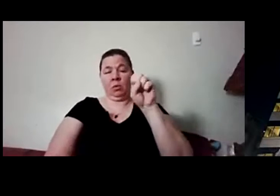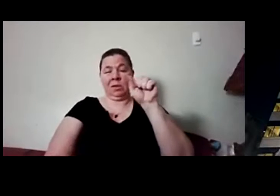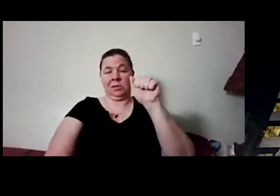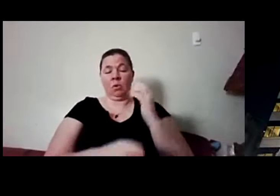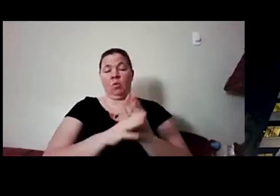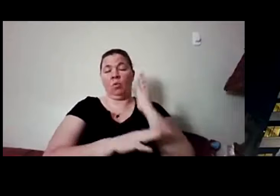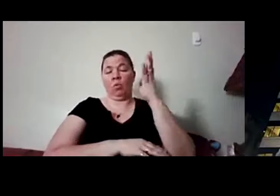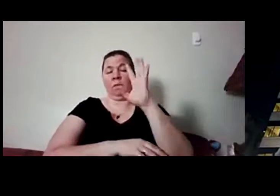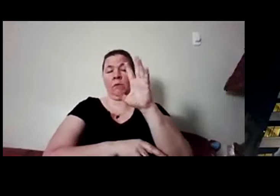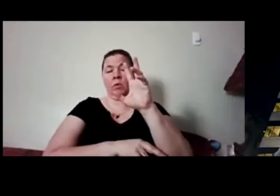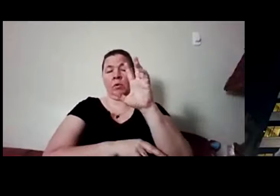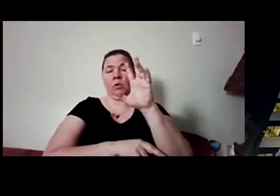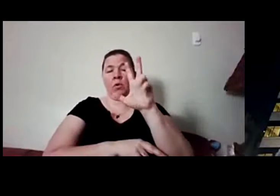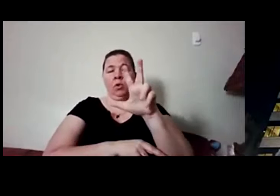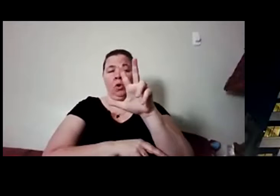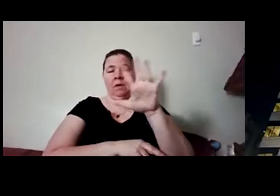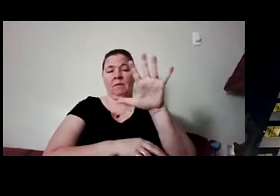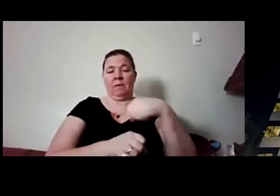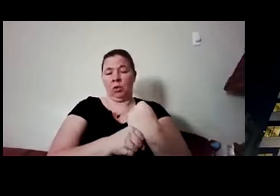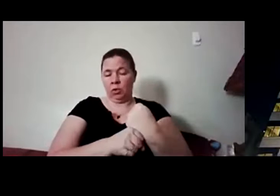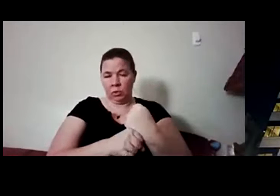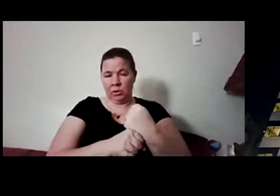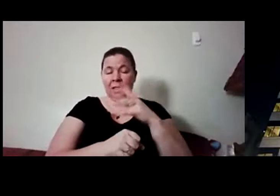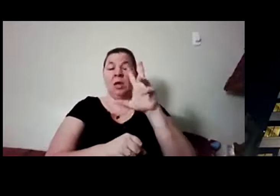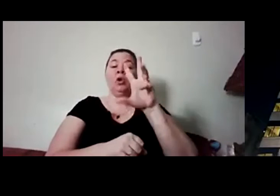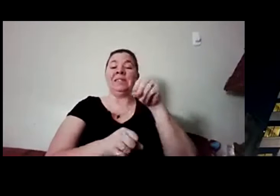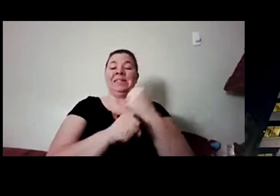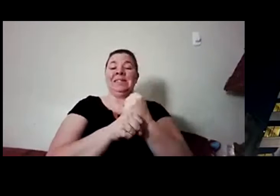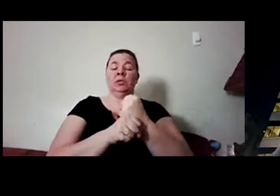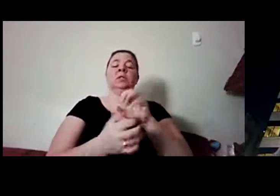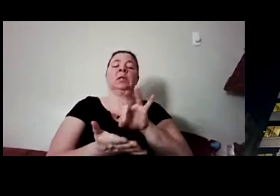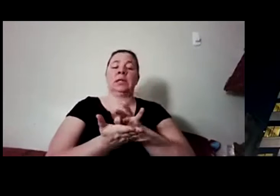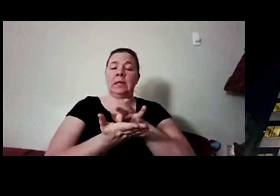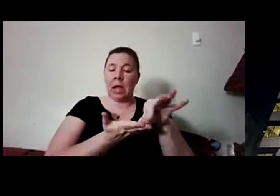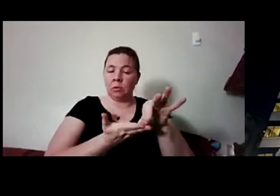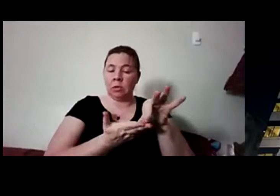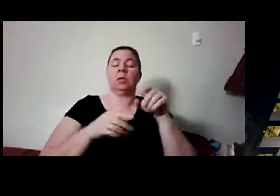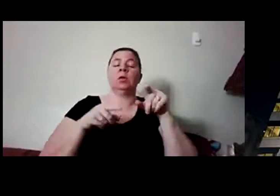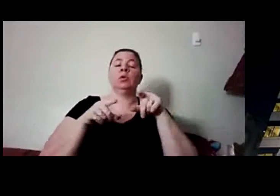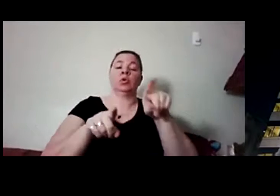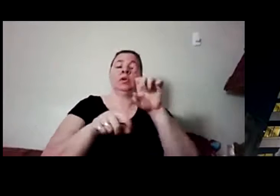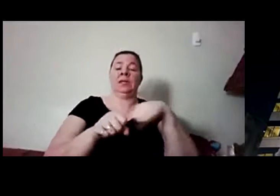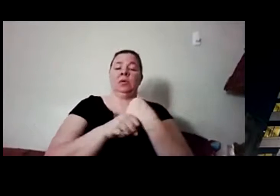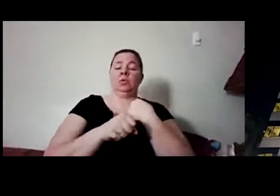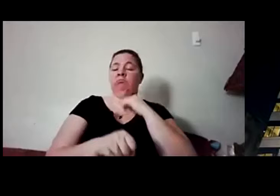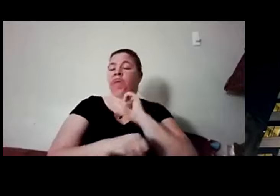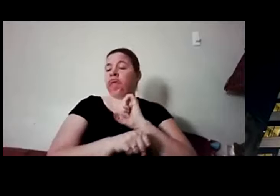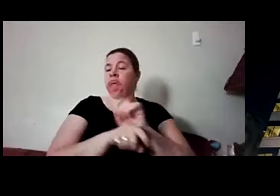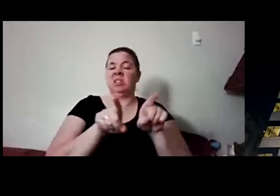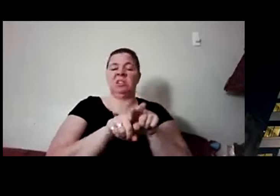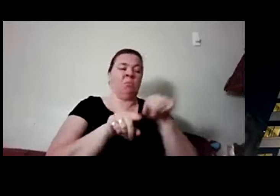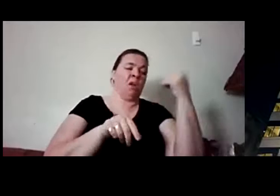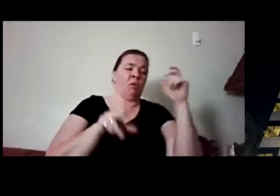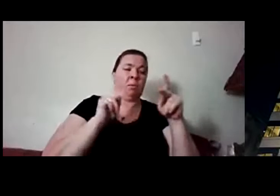I am in my 36th year and counting. And during those years, I've been working like everybody else, sometimes